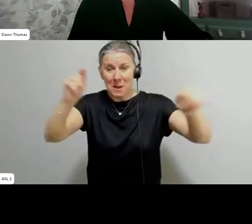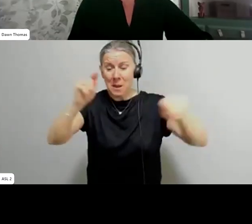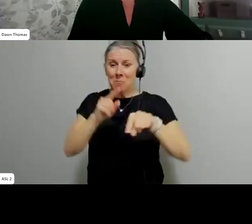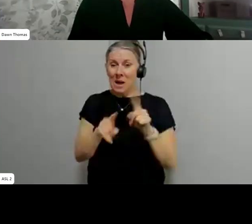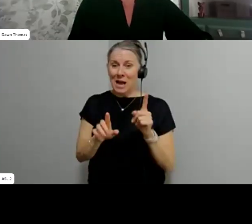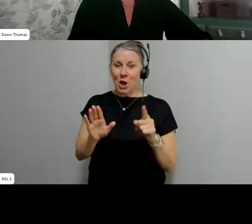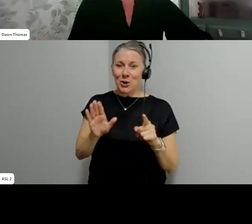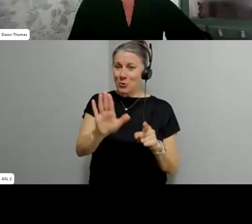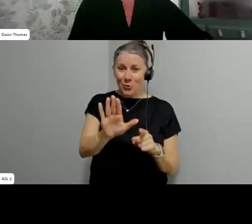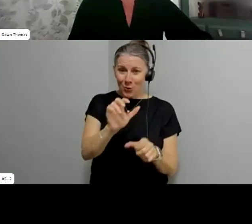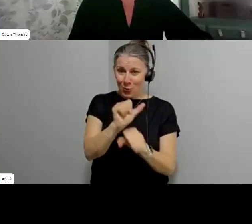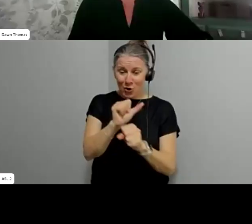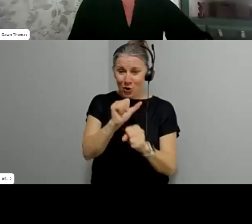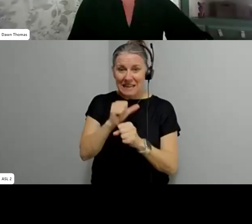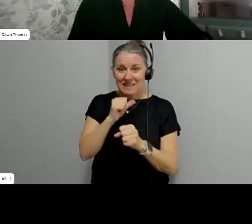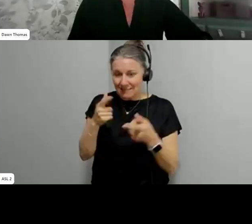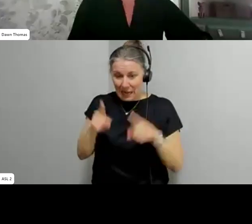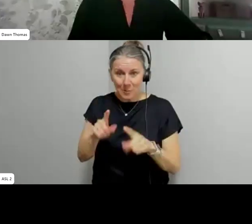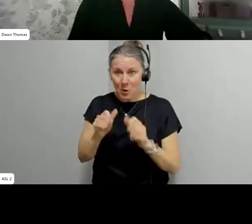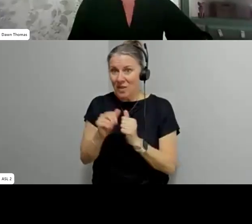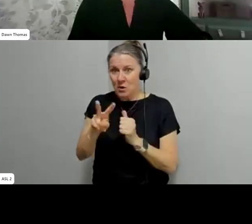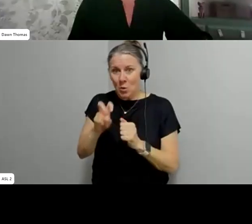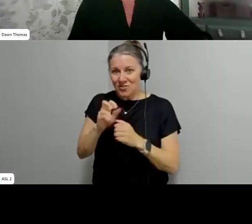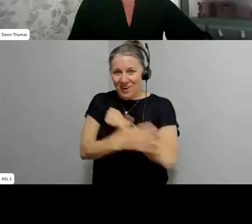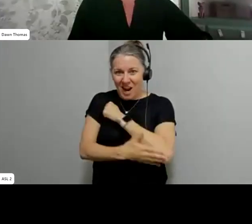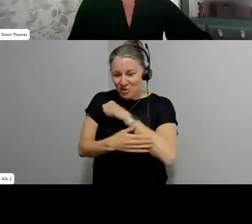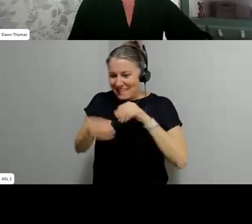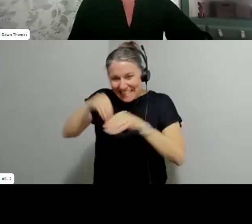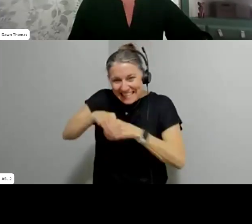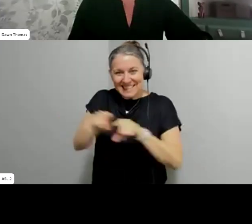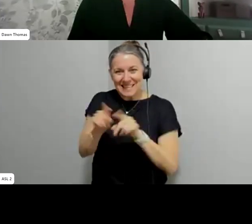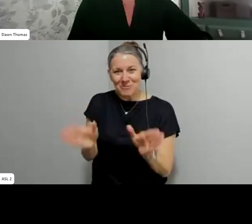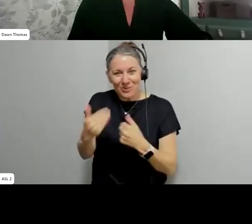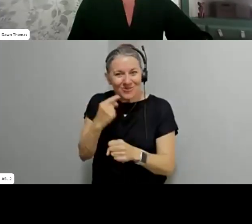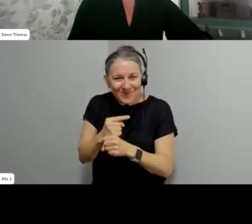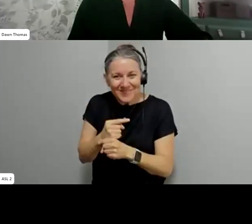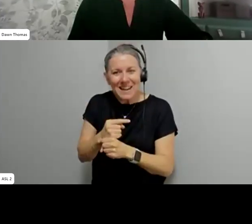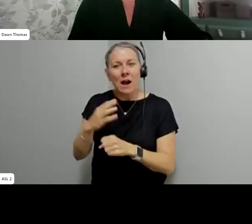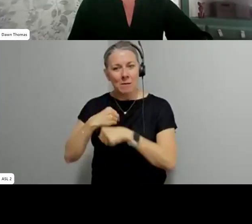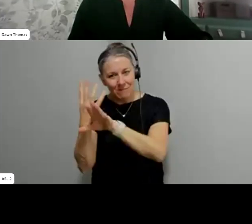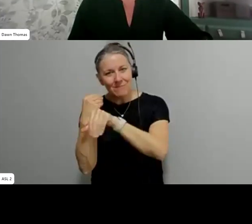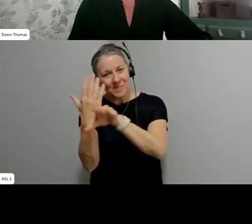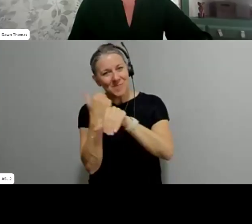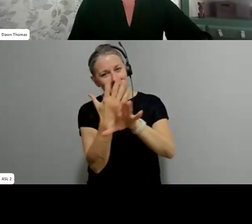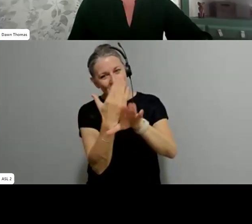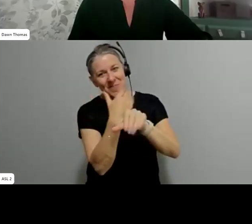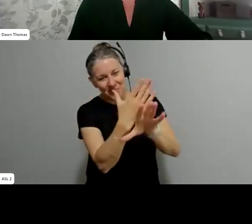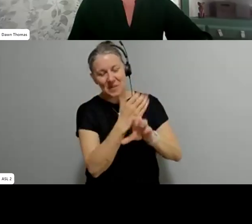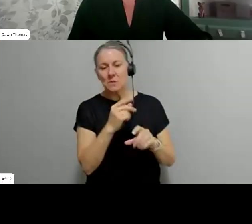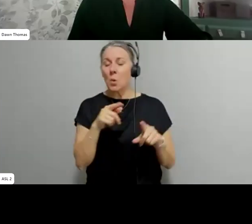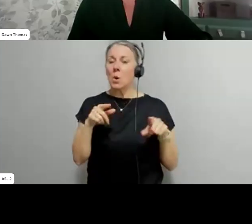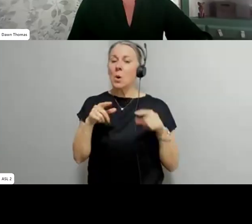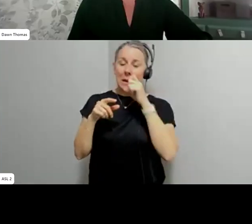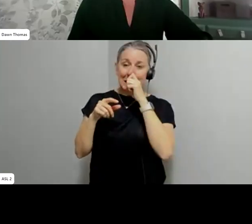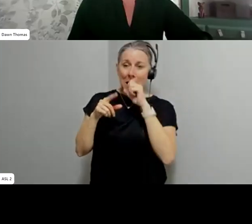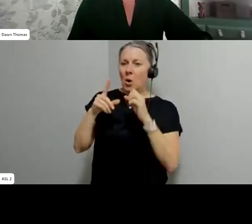with, just under 200 countries. Can you speak a little bit about what are the conversations around the needs for digital